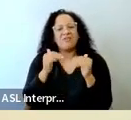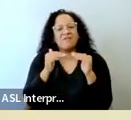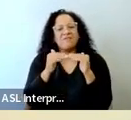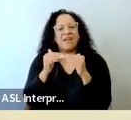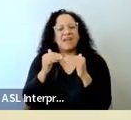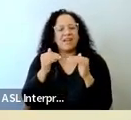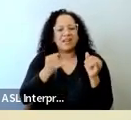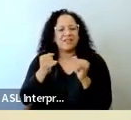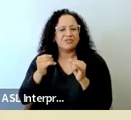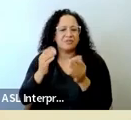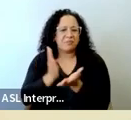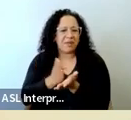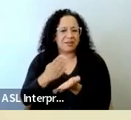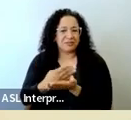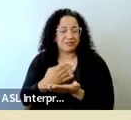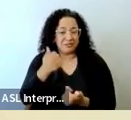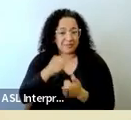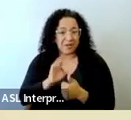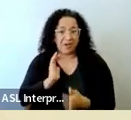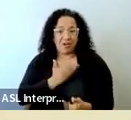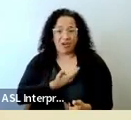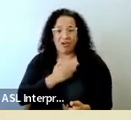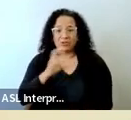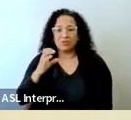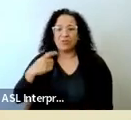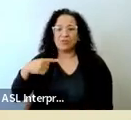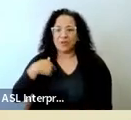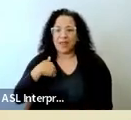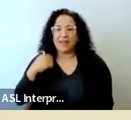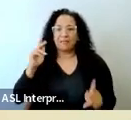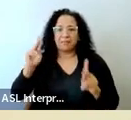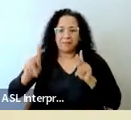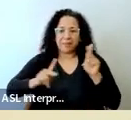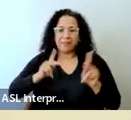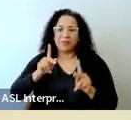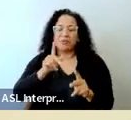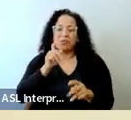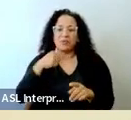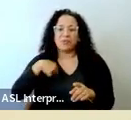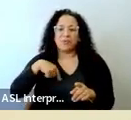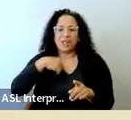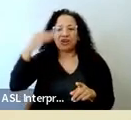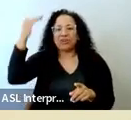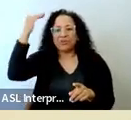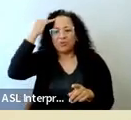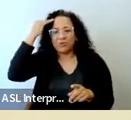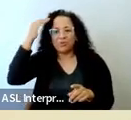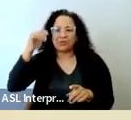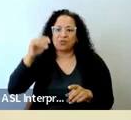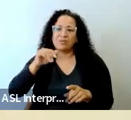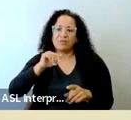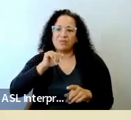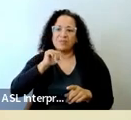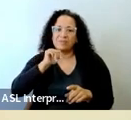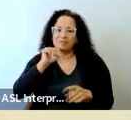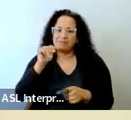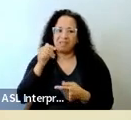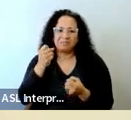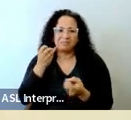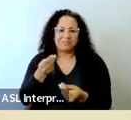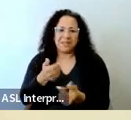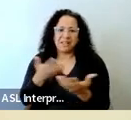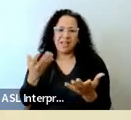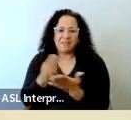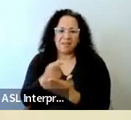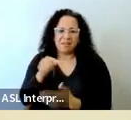at our regional center, I want you to remember what I said all along. We had people that we knew there wasn't a lot of money spent on. We had people